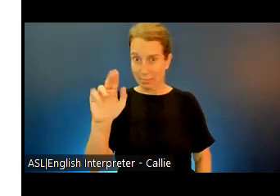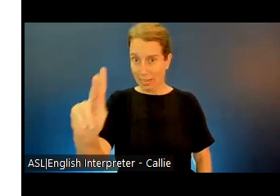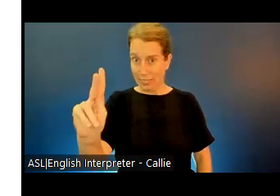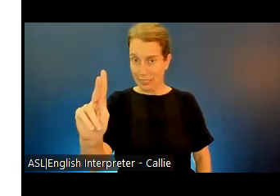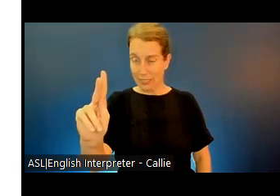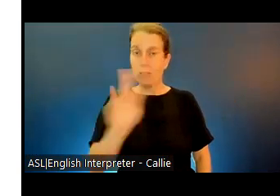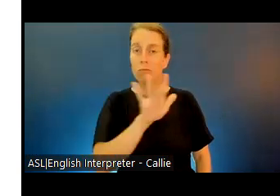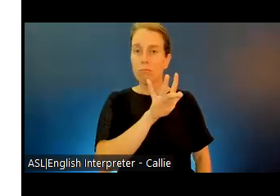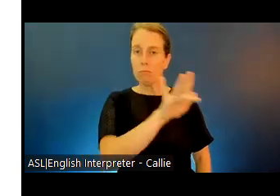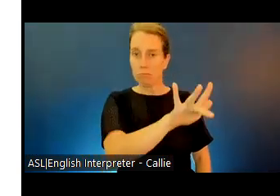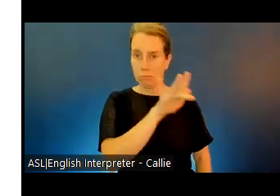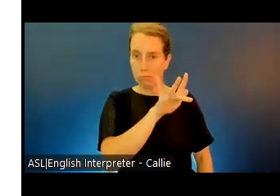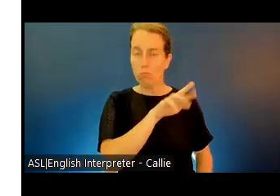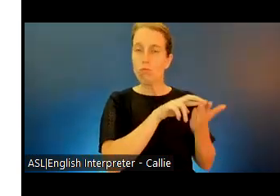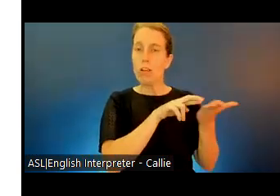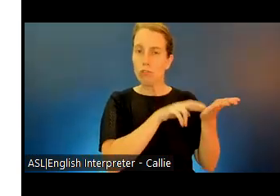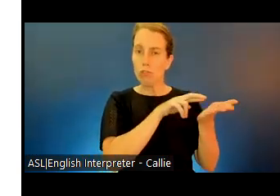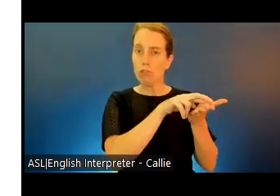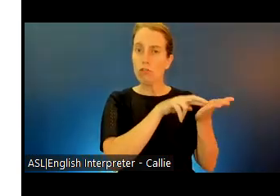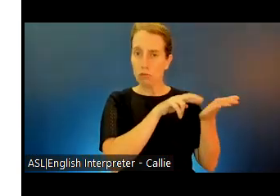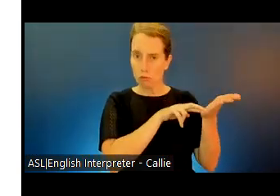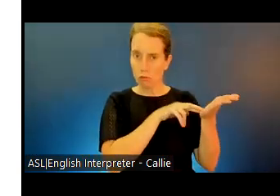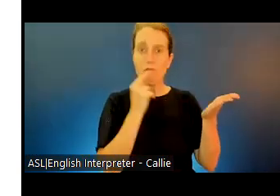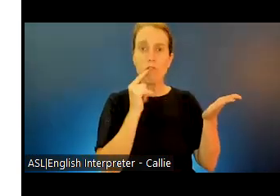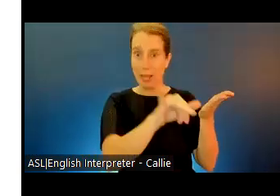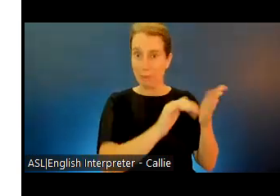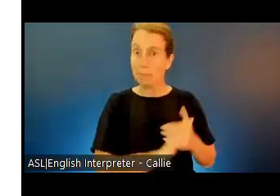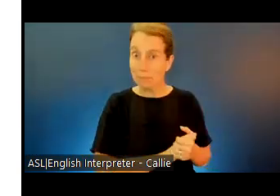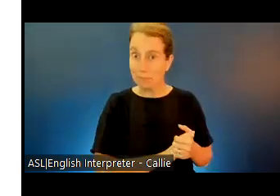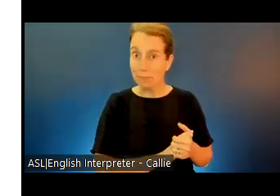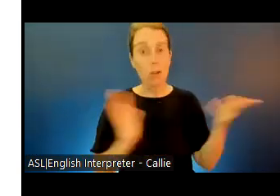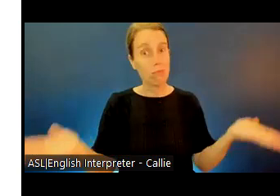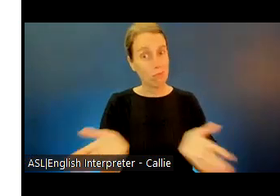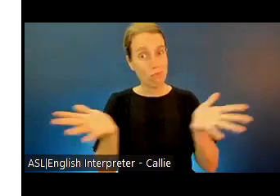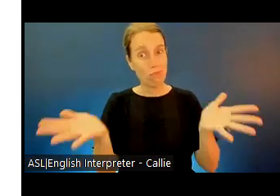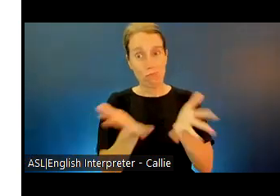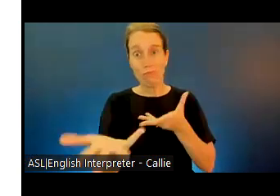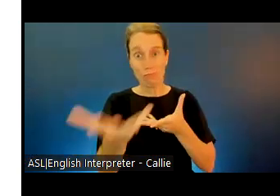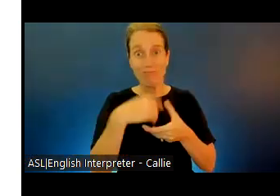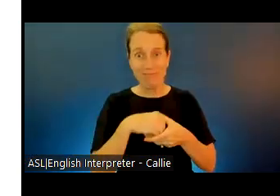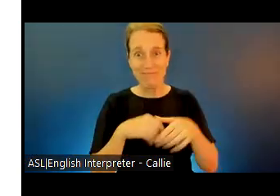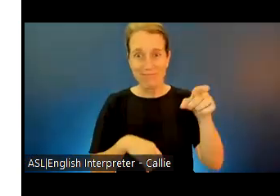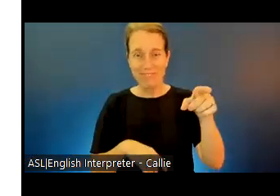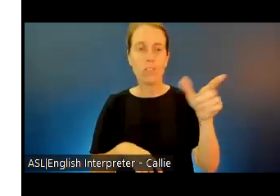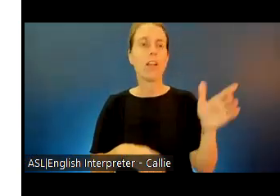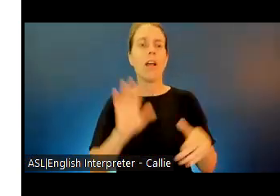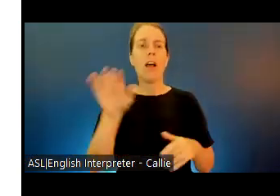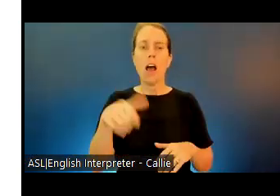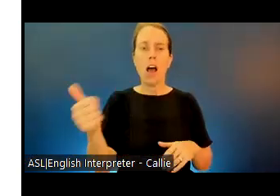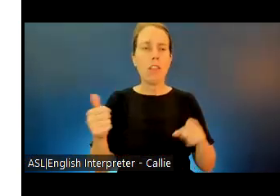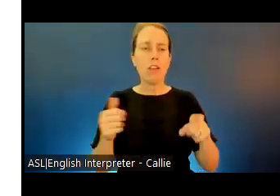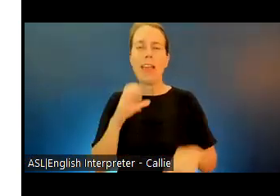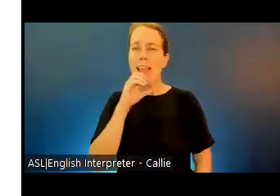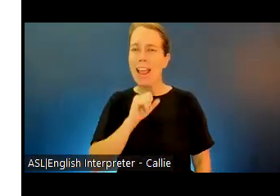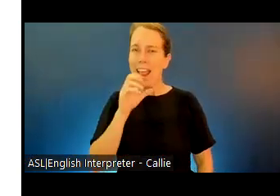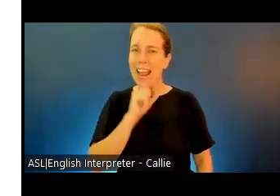to register for free for those workshops coming up. And I invite you to participate. Another resource that I mentioned was age-friendly South